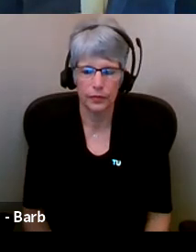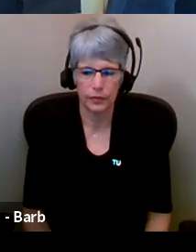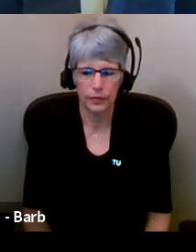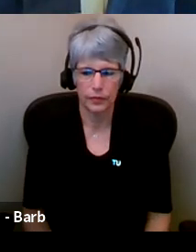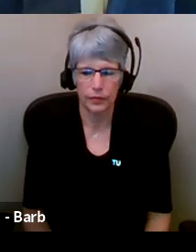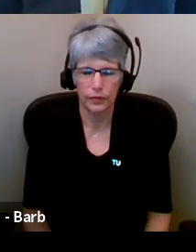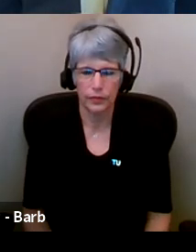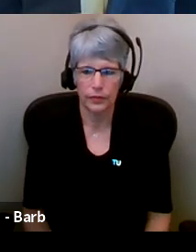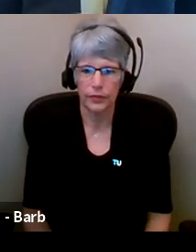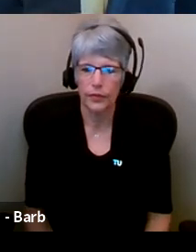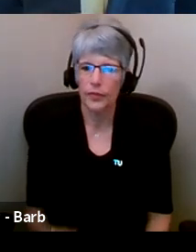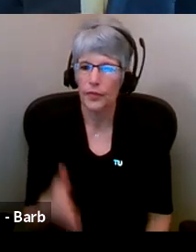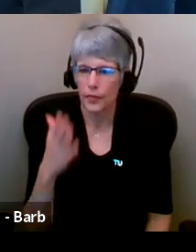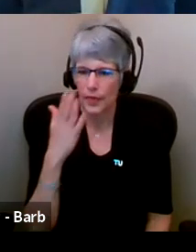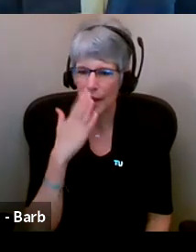Thank you.